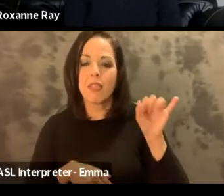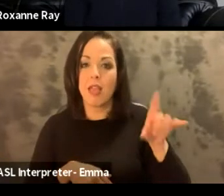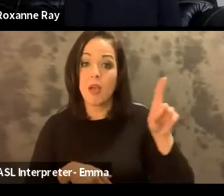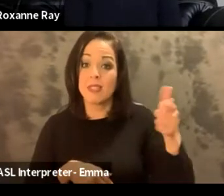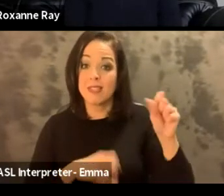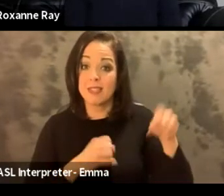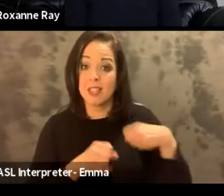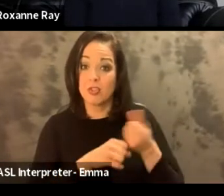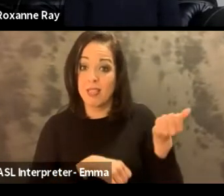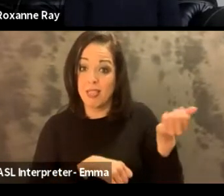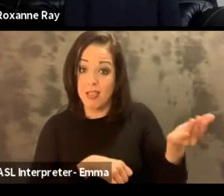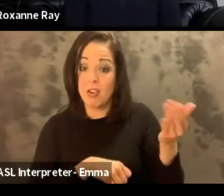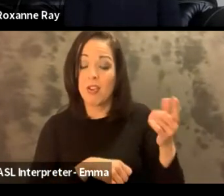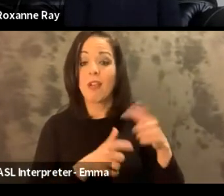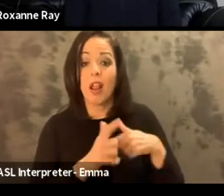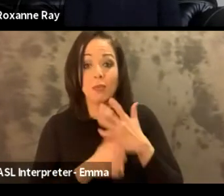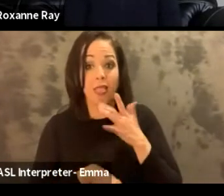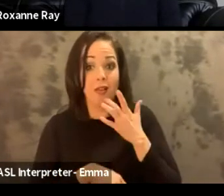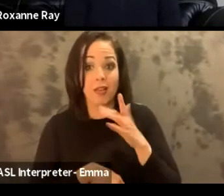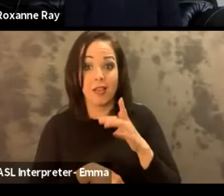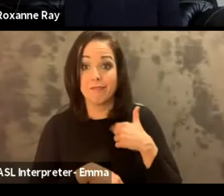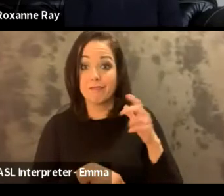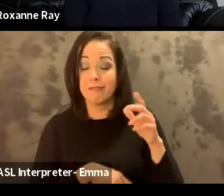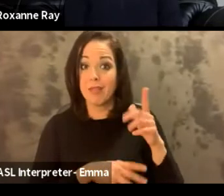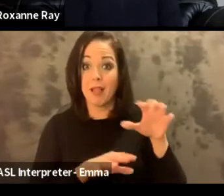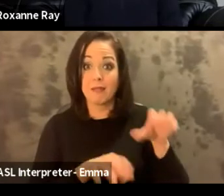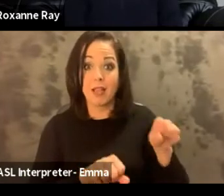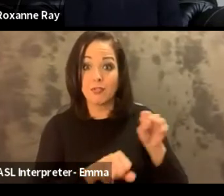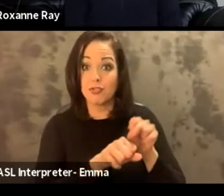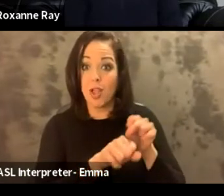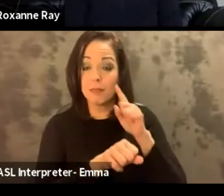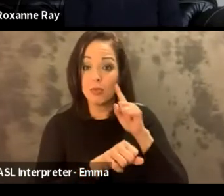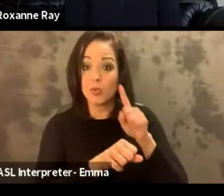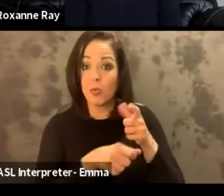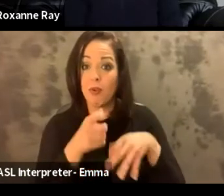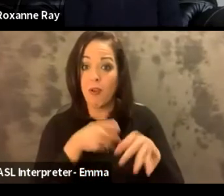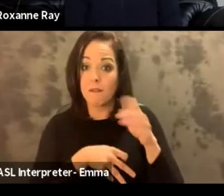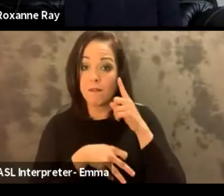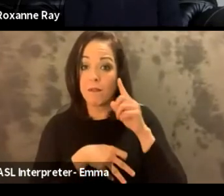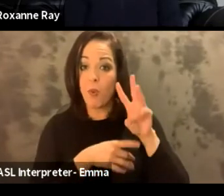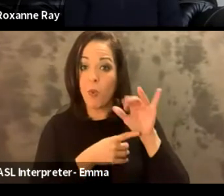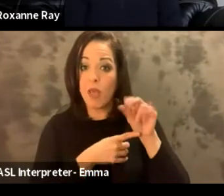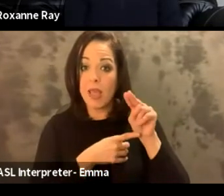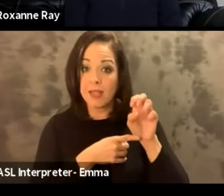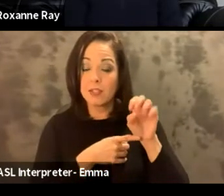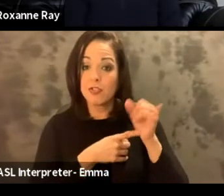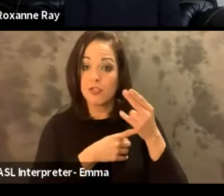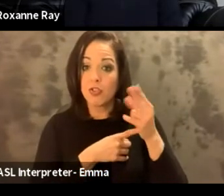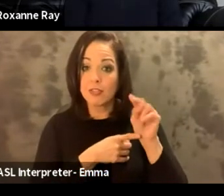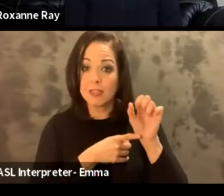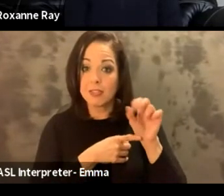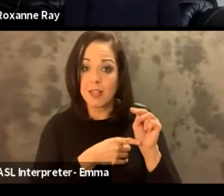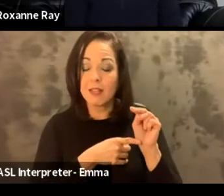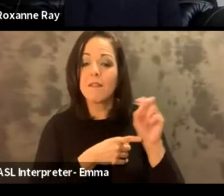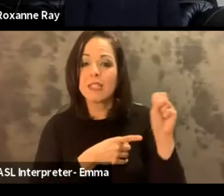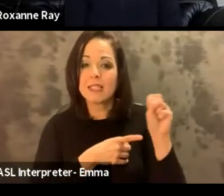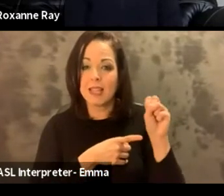I was lucky enough to get a job to cover for Wayne Johnson, who was then the theater critic for the Seattle